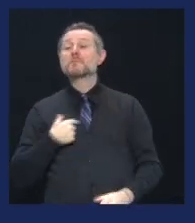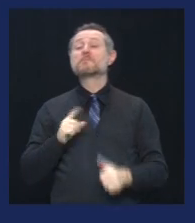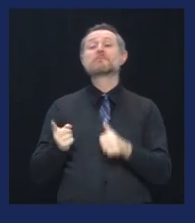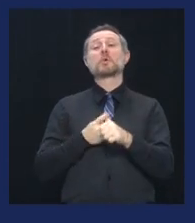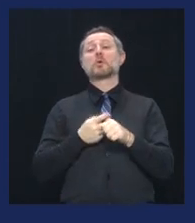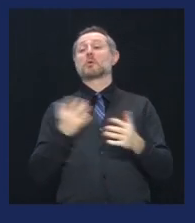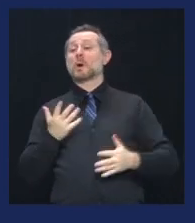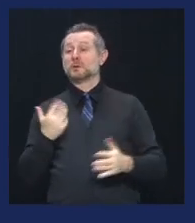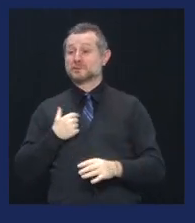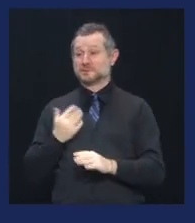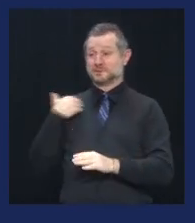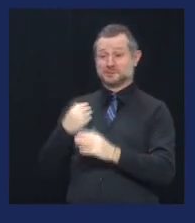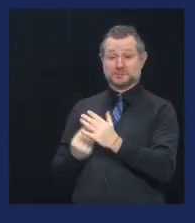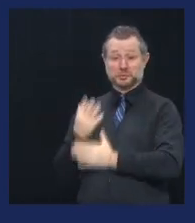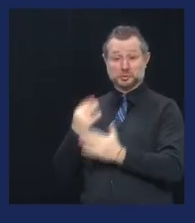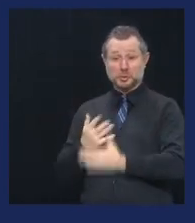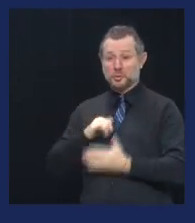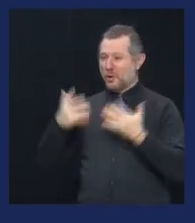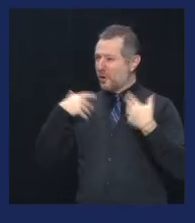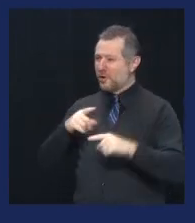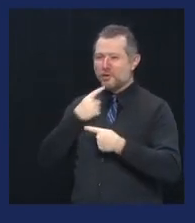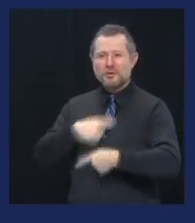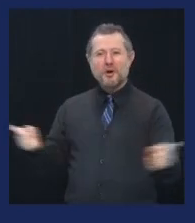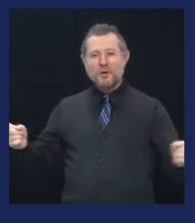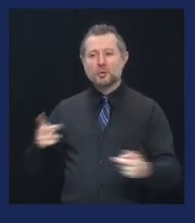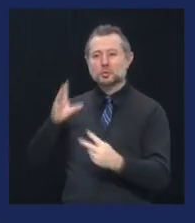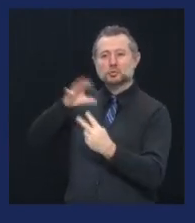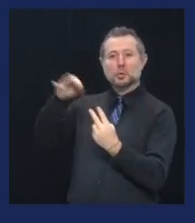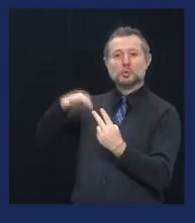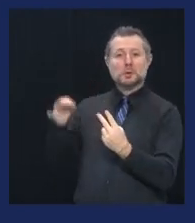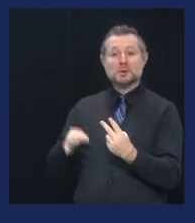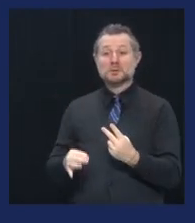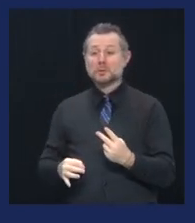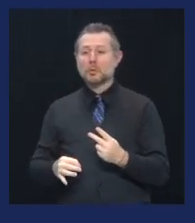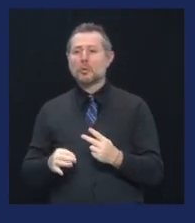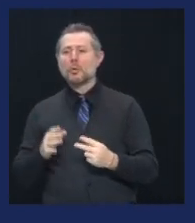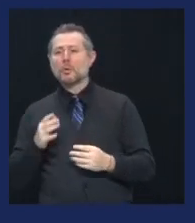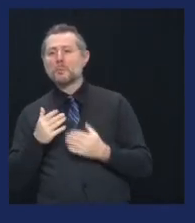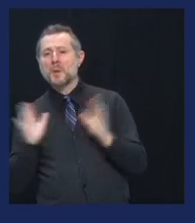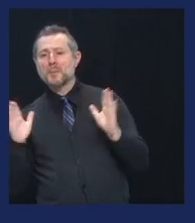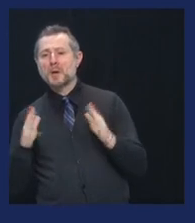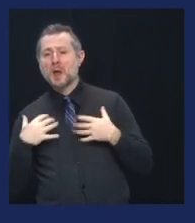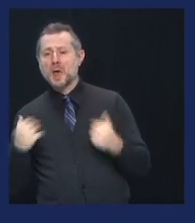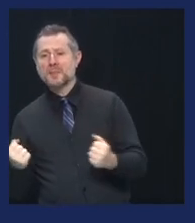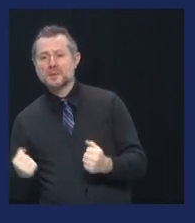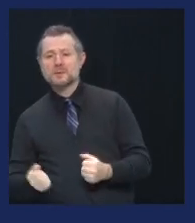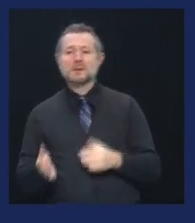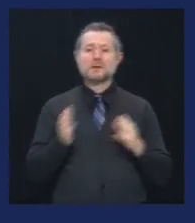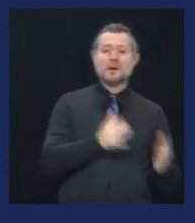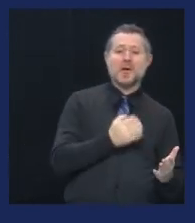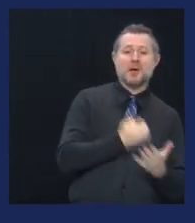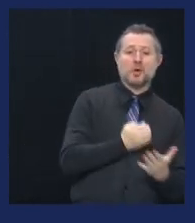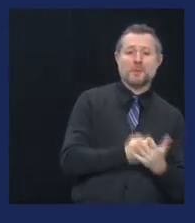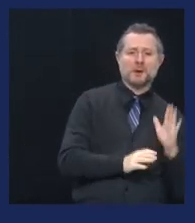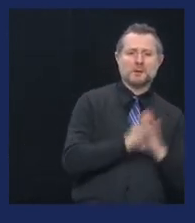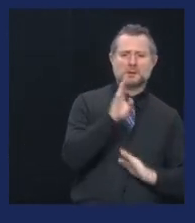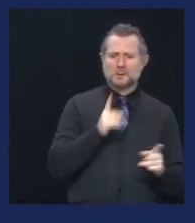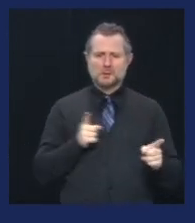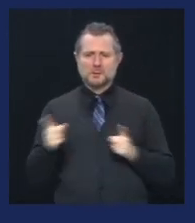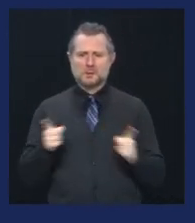never between public health or economic activity. It was never either or. It was always